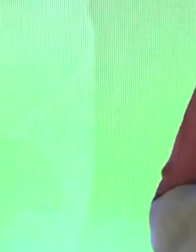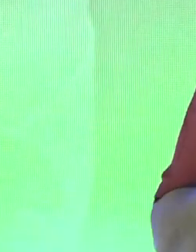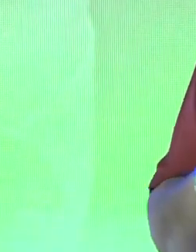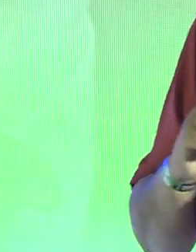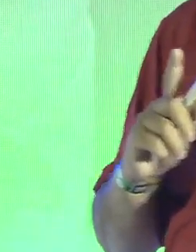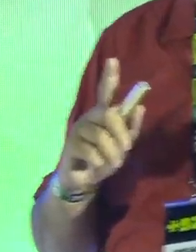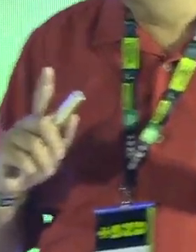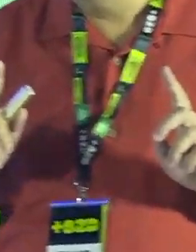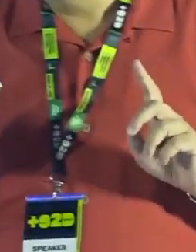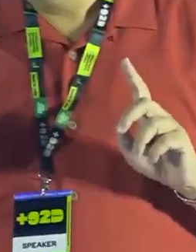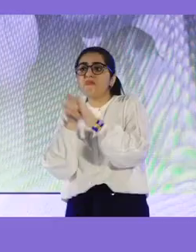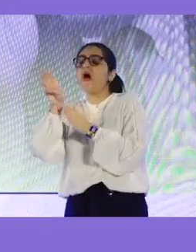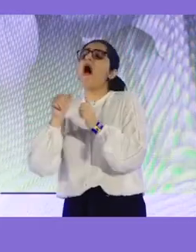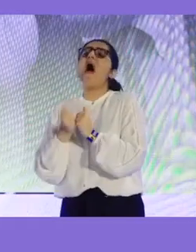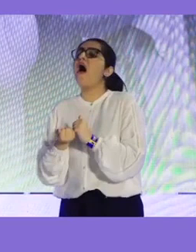systems mature?